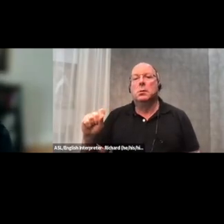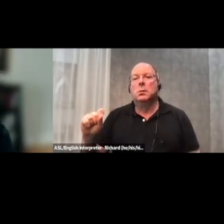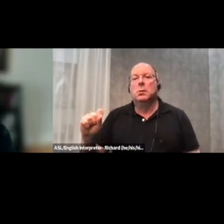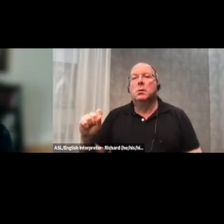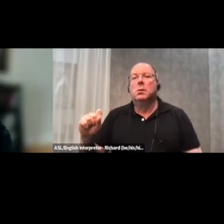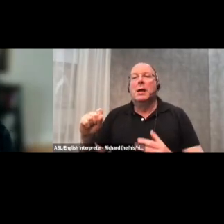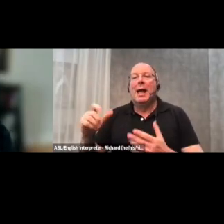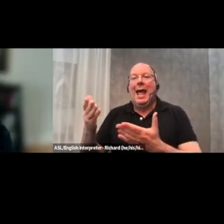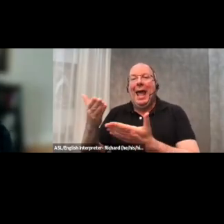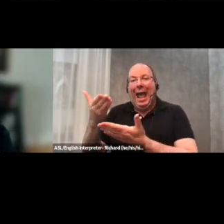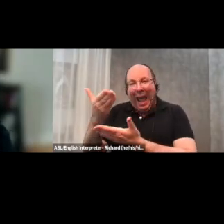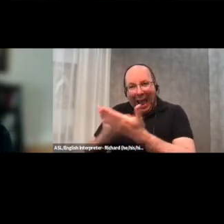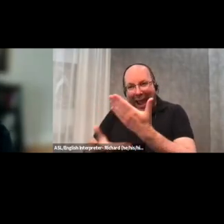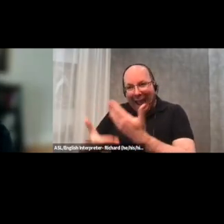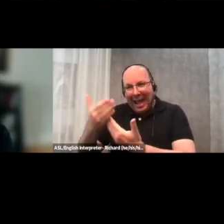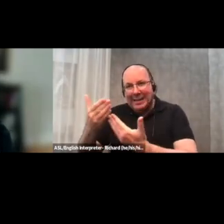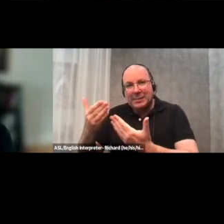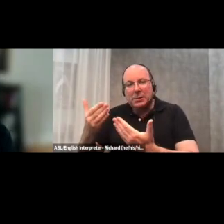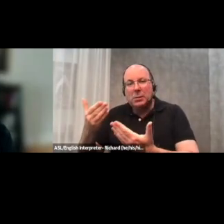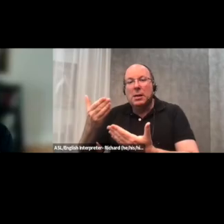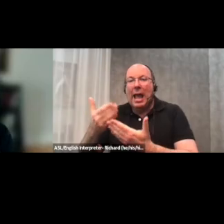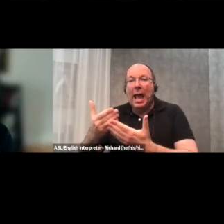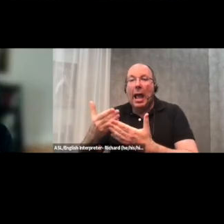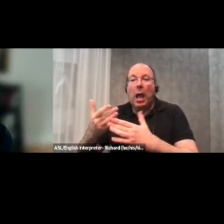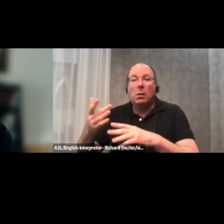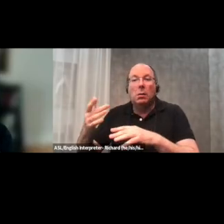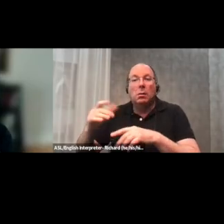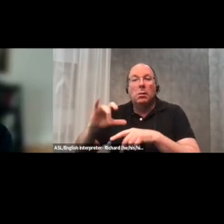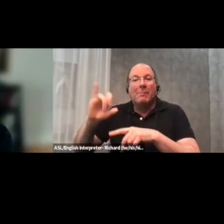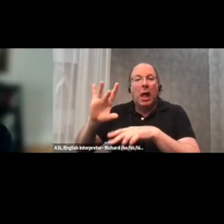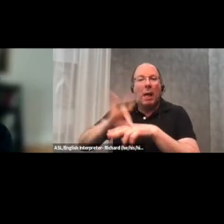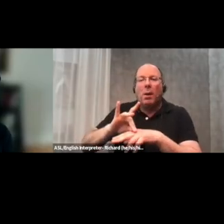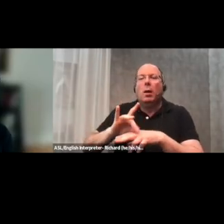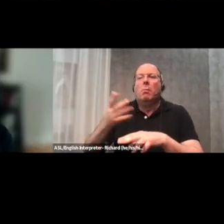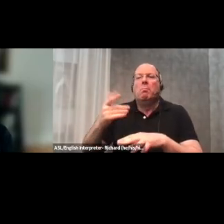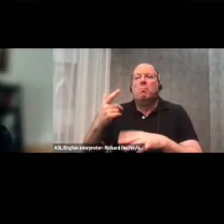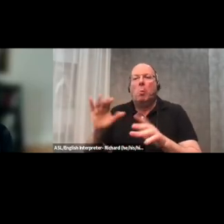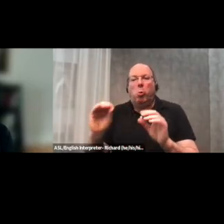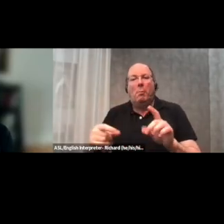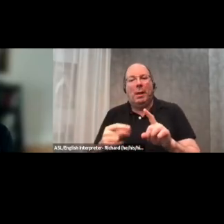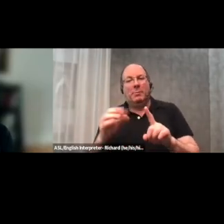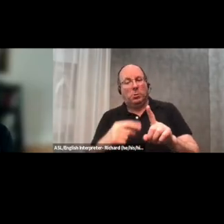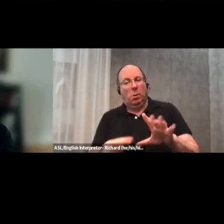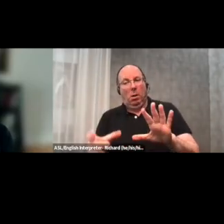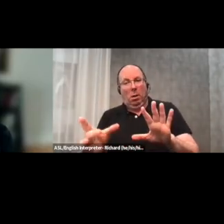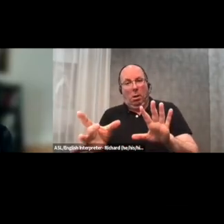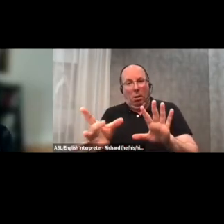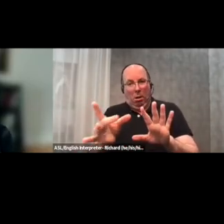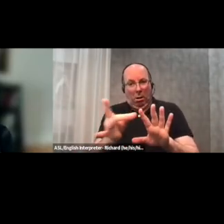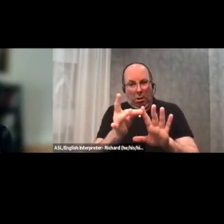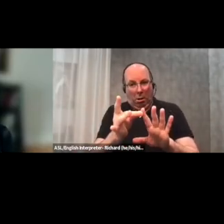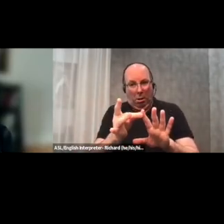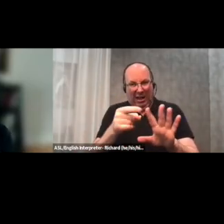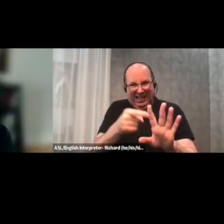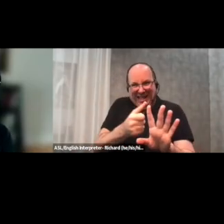less likely to actually get that infection. But if we then touch our mouths or touch our genitals or something, then we